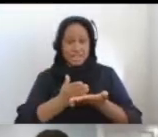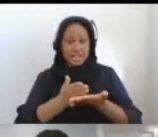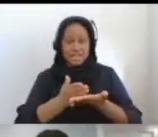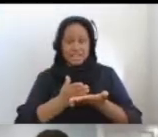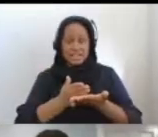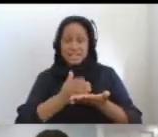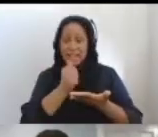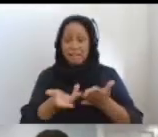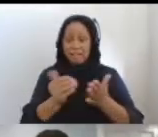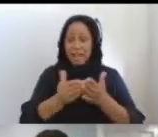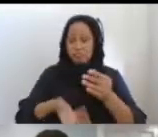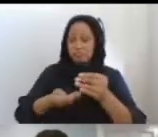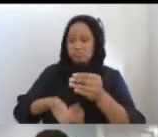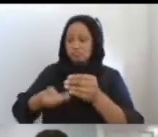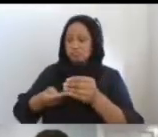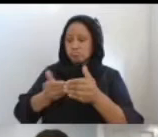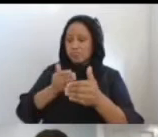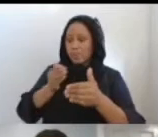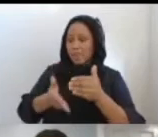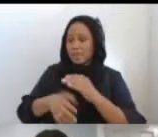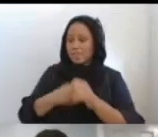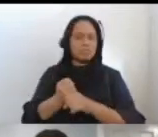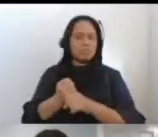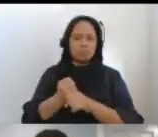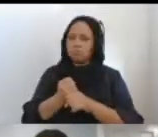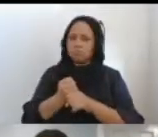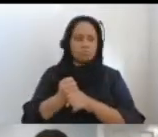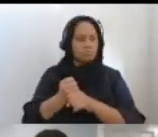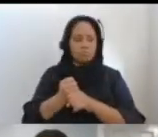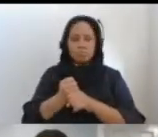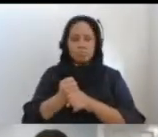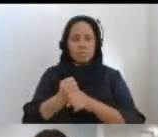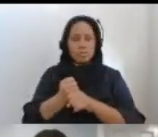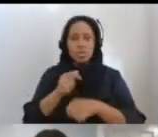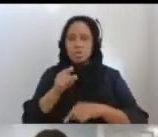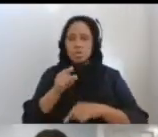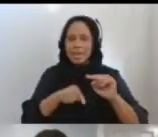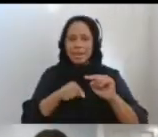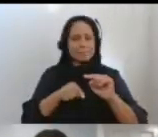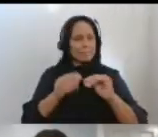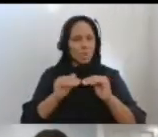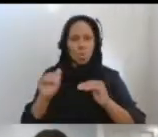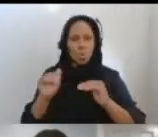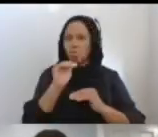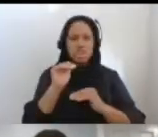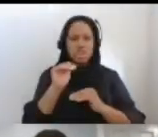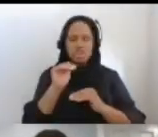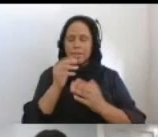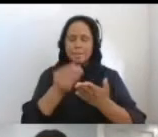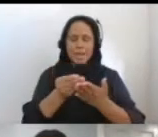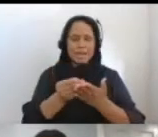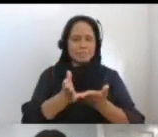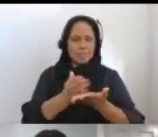itself before the end of the year. So you cannot exceed your budget amount. If you surpass